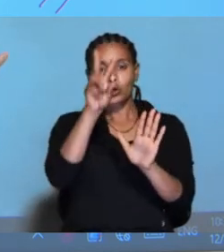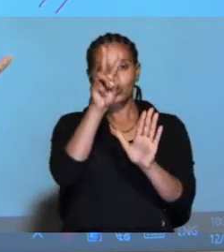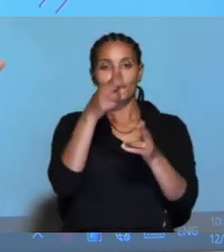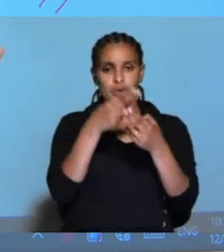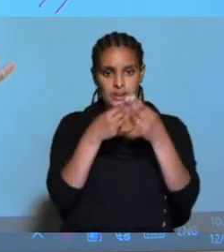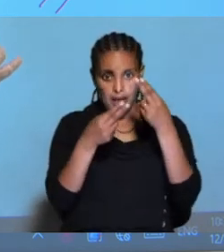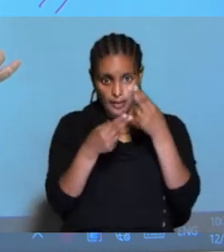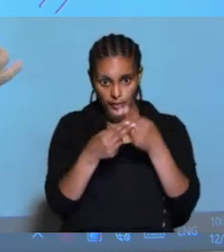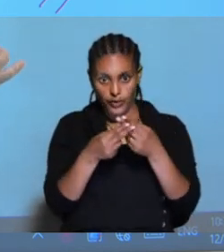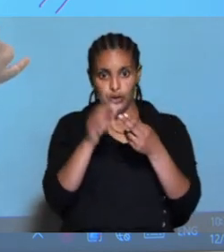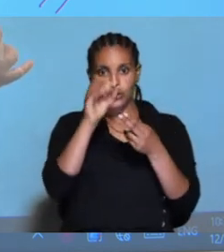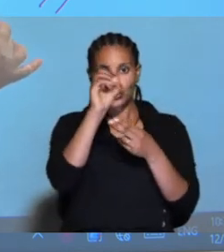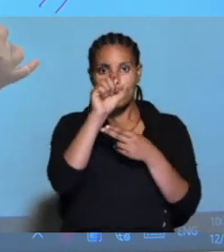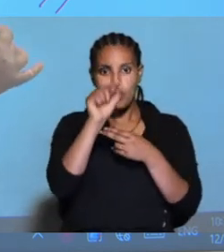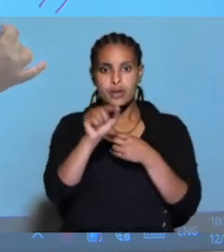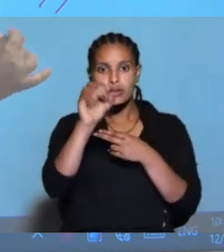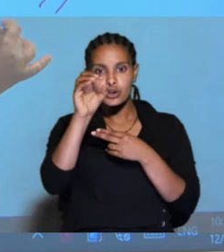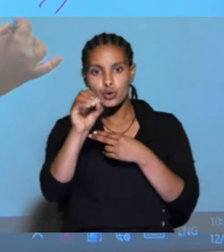two times